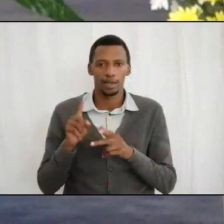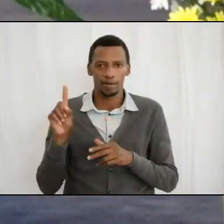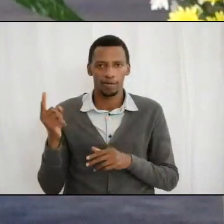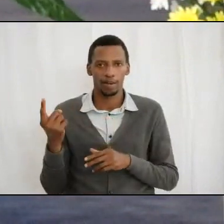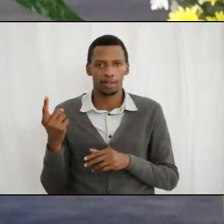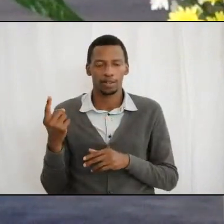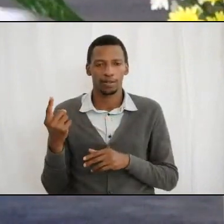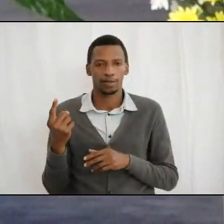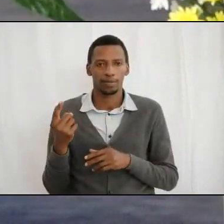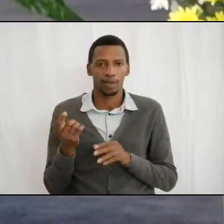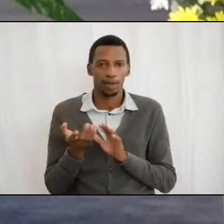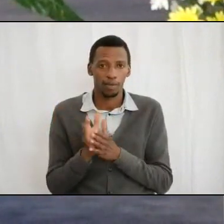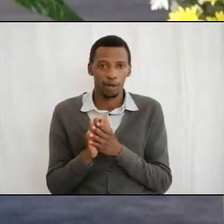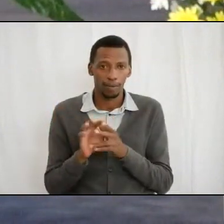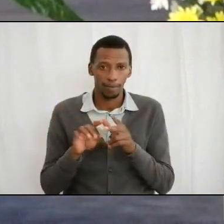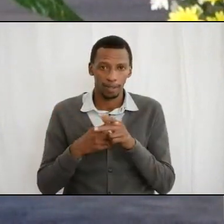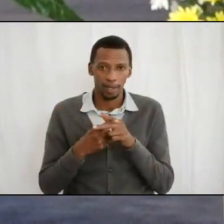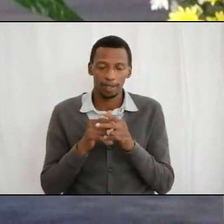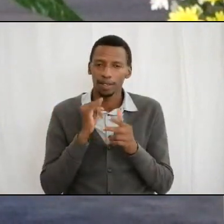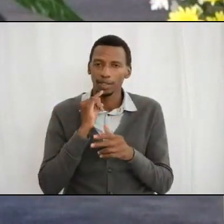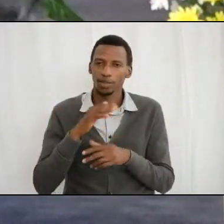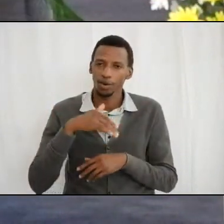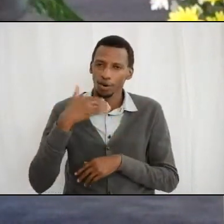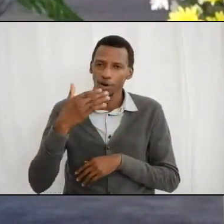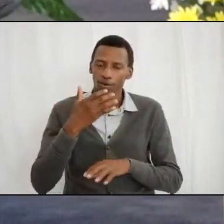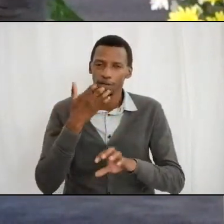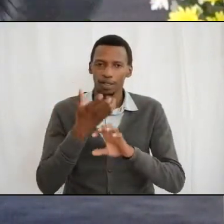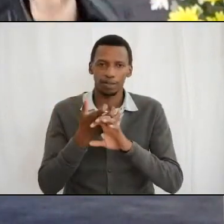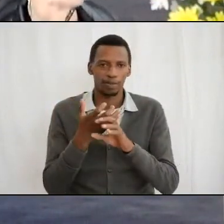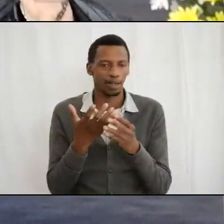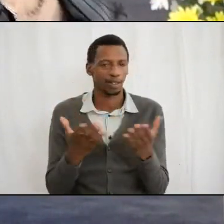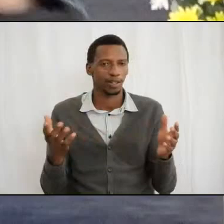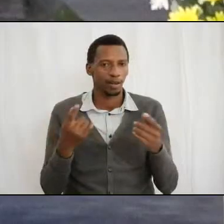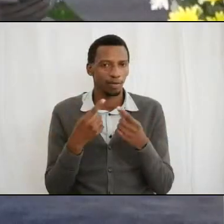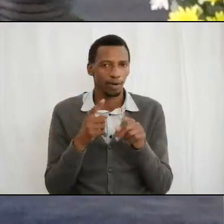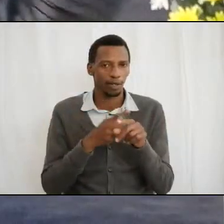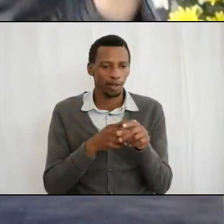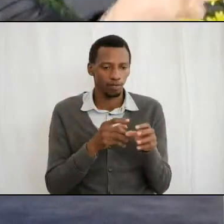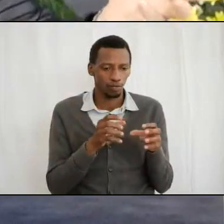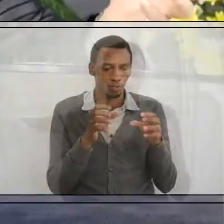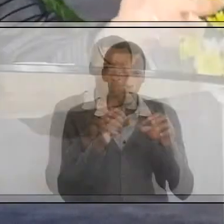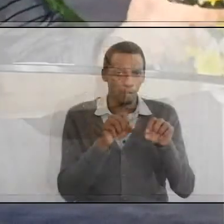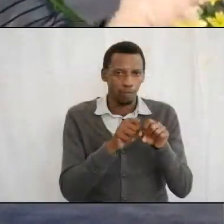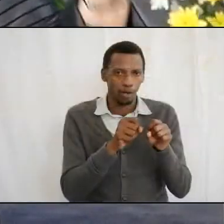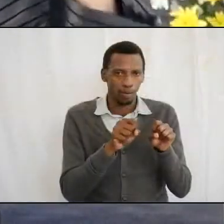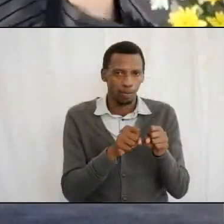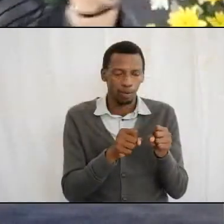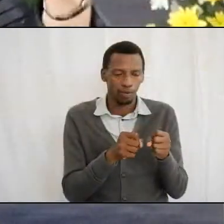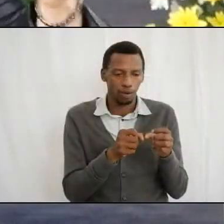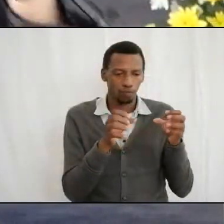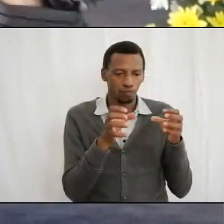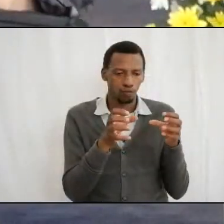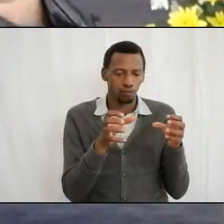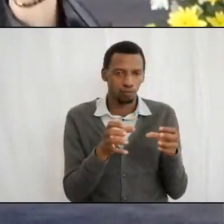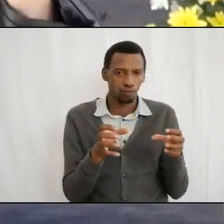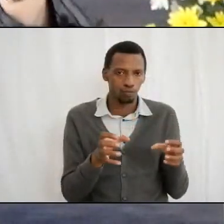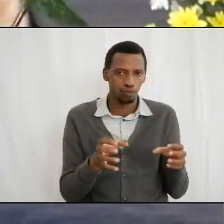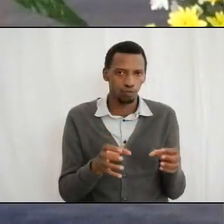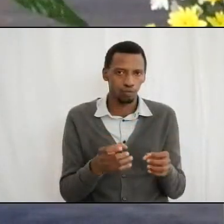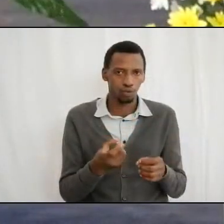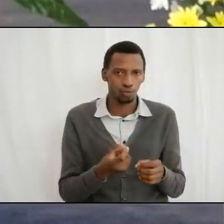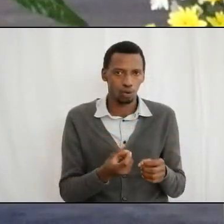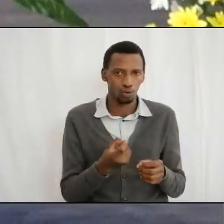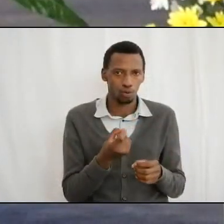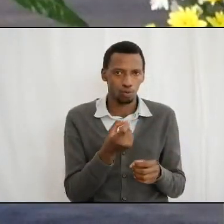Getting started is always the most difficult thing. But when you chunk it, when you break it down, you